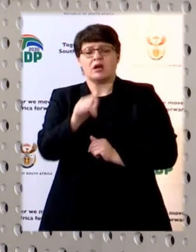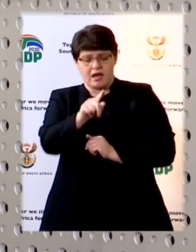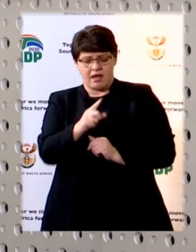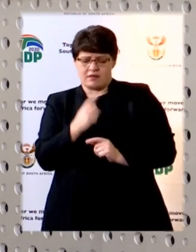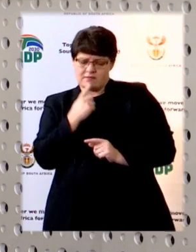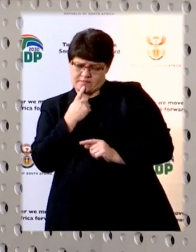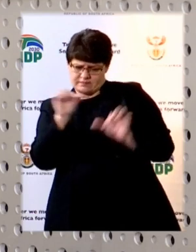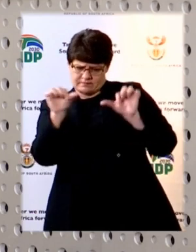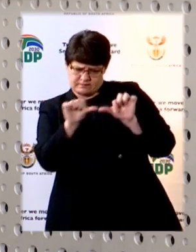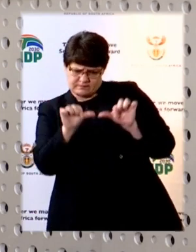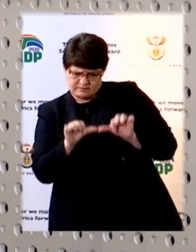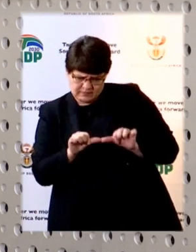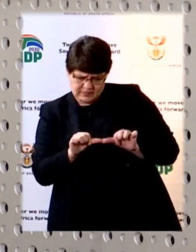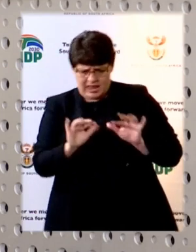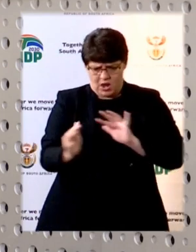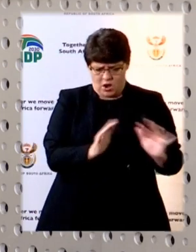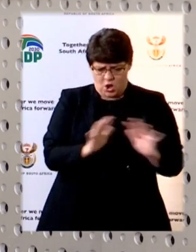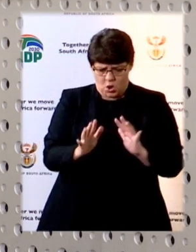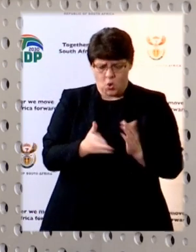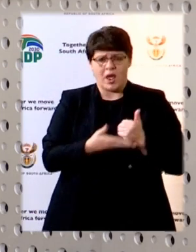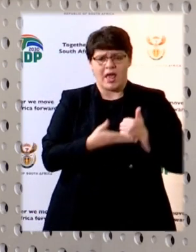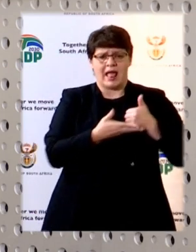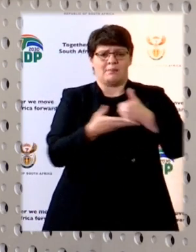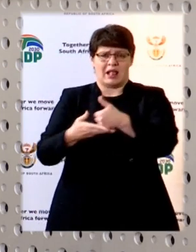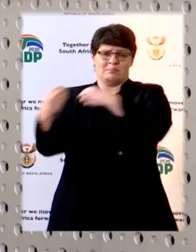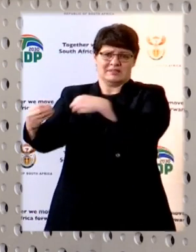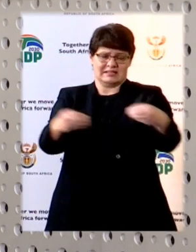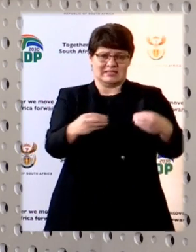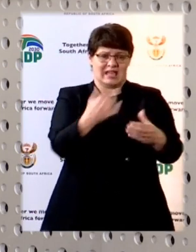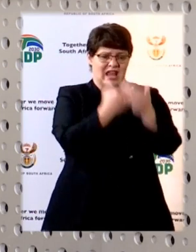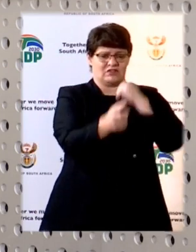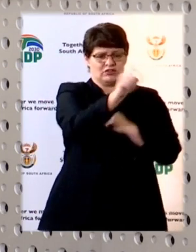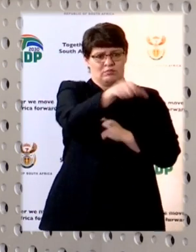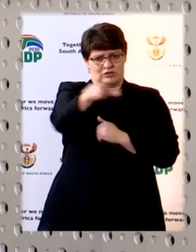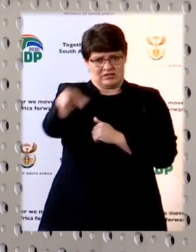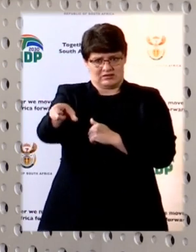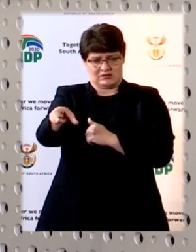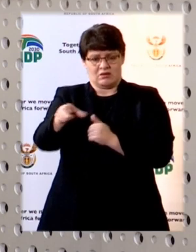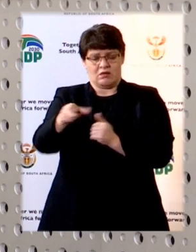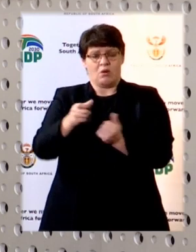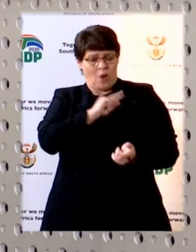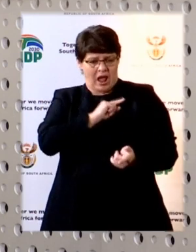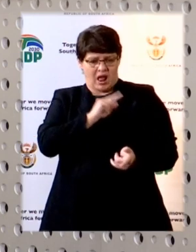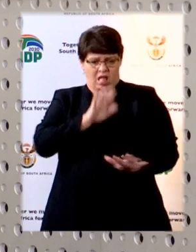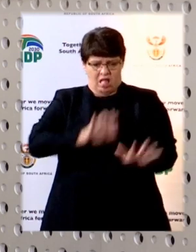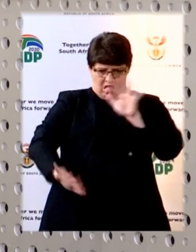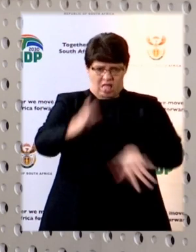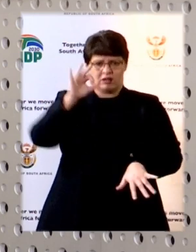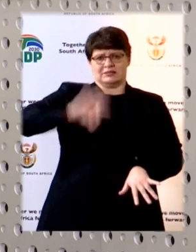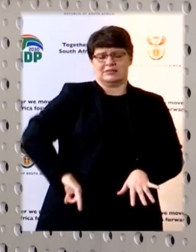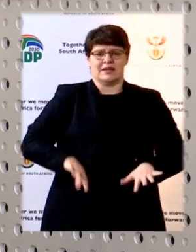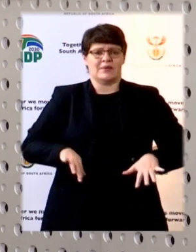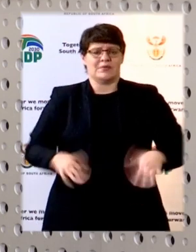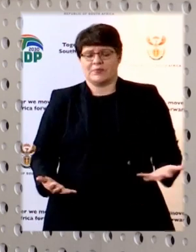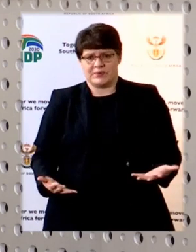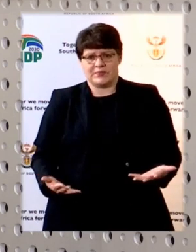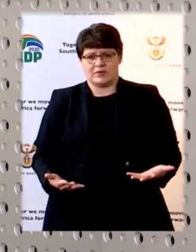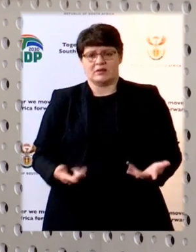of measures aimed at assisting individuals and businesses through the economic hardship brought by